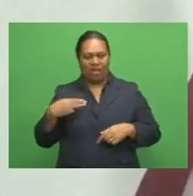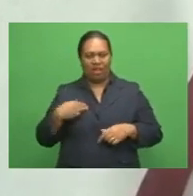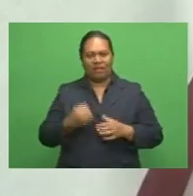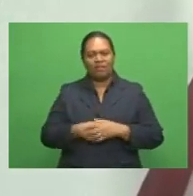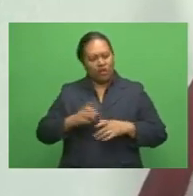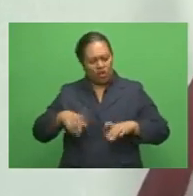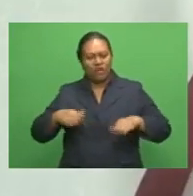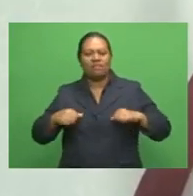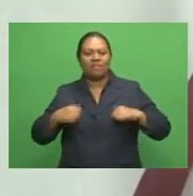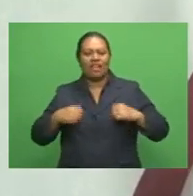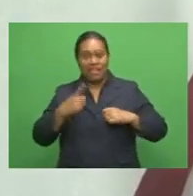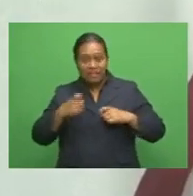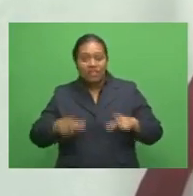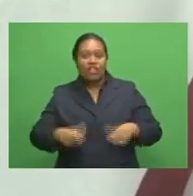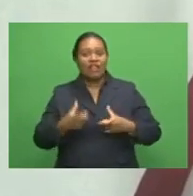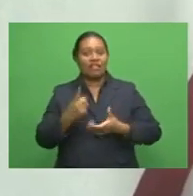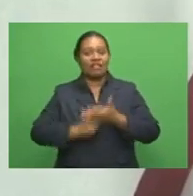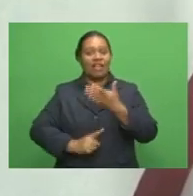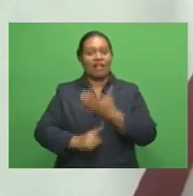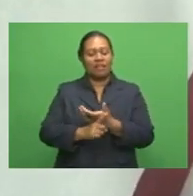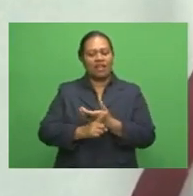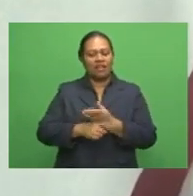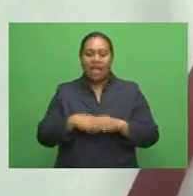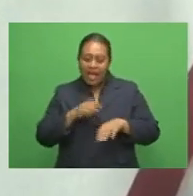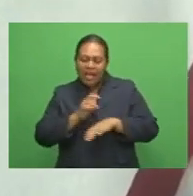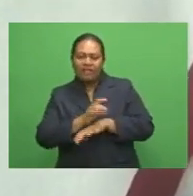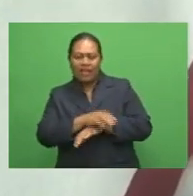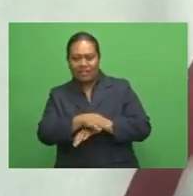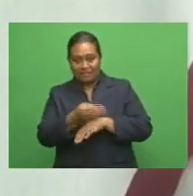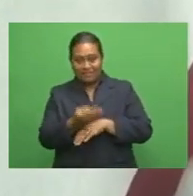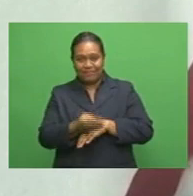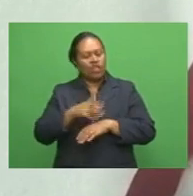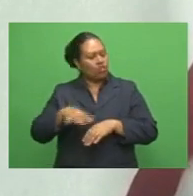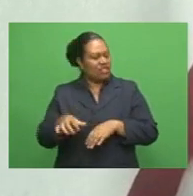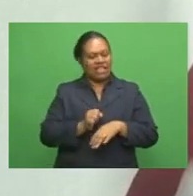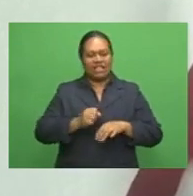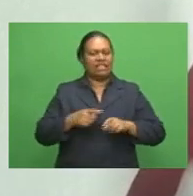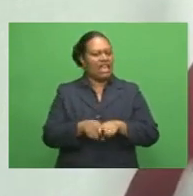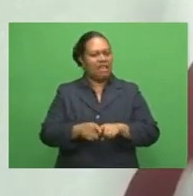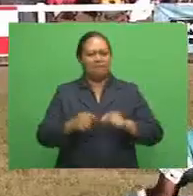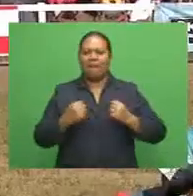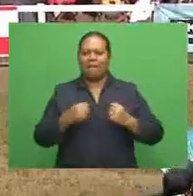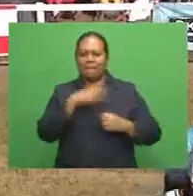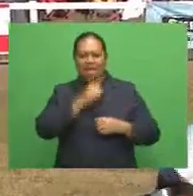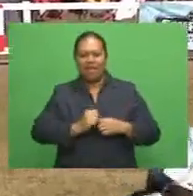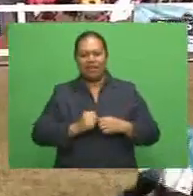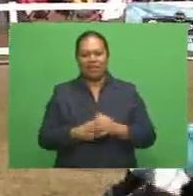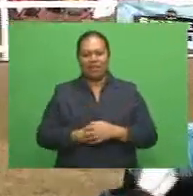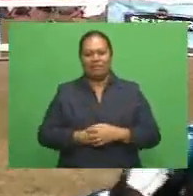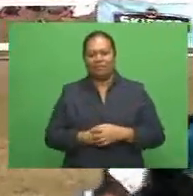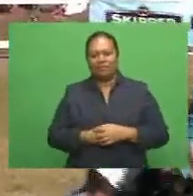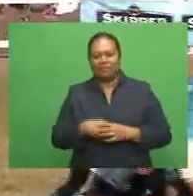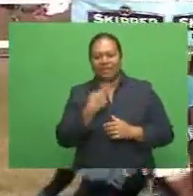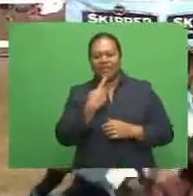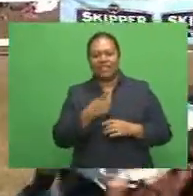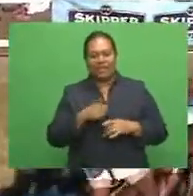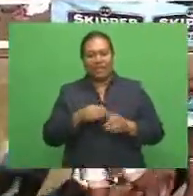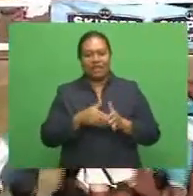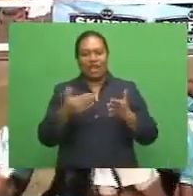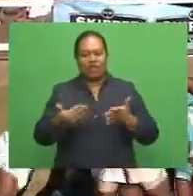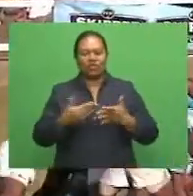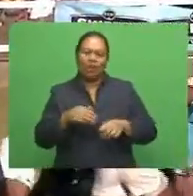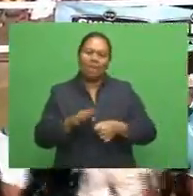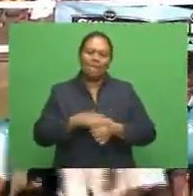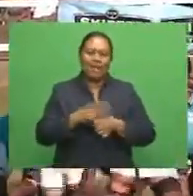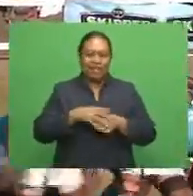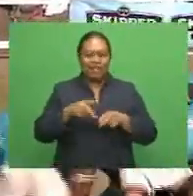happen to face any challenges in the match, I advise him to take it as a man and keep pushing on. Wasurakuta is expected to make the